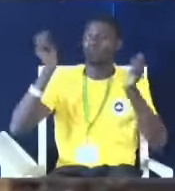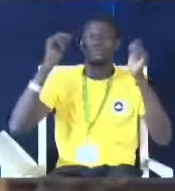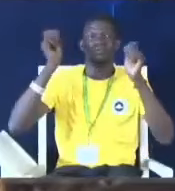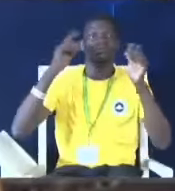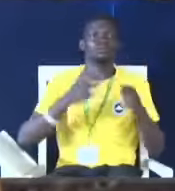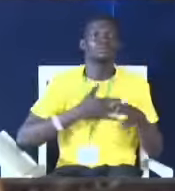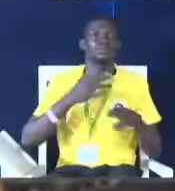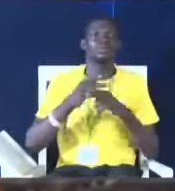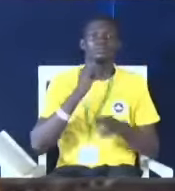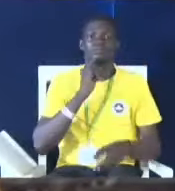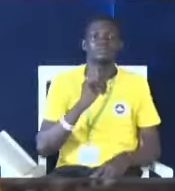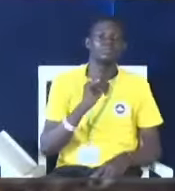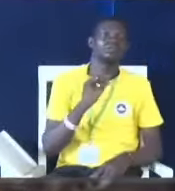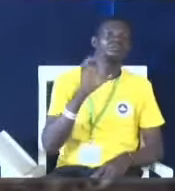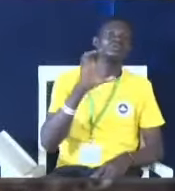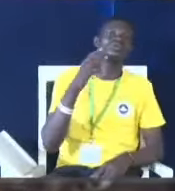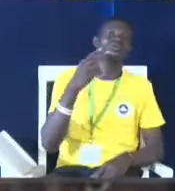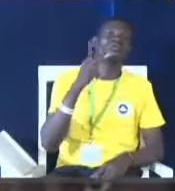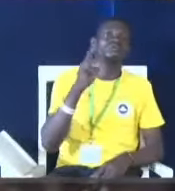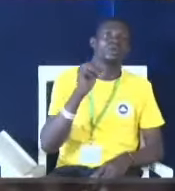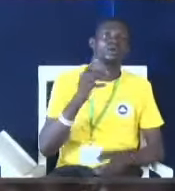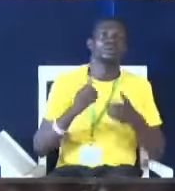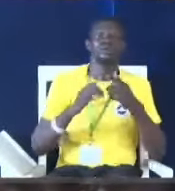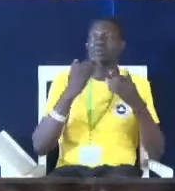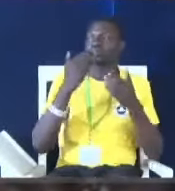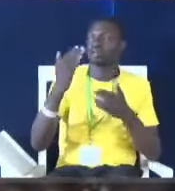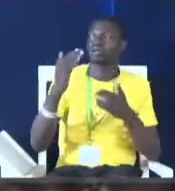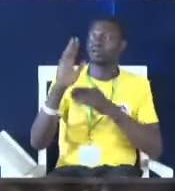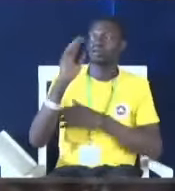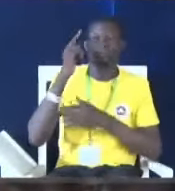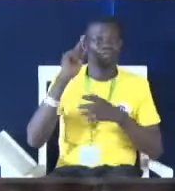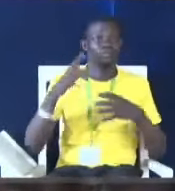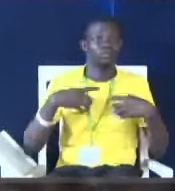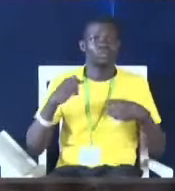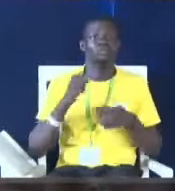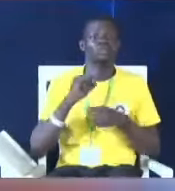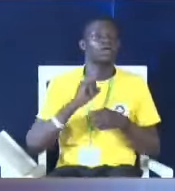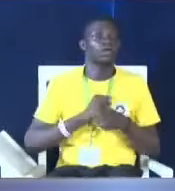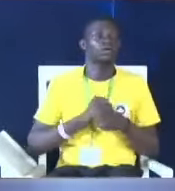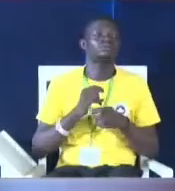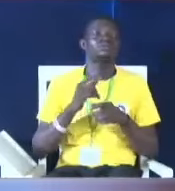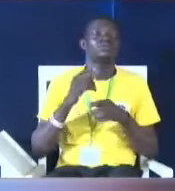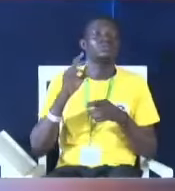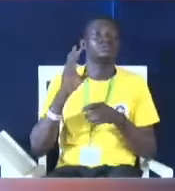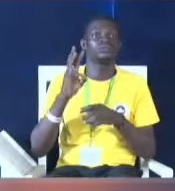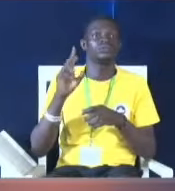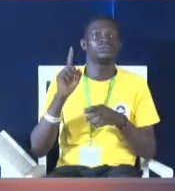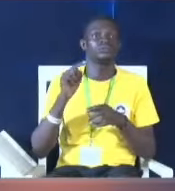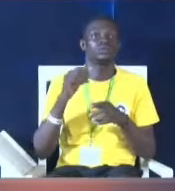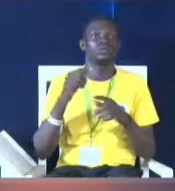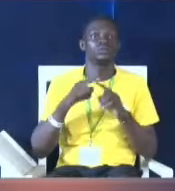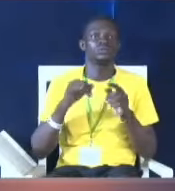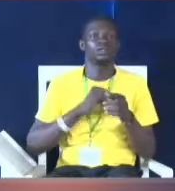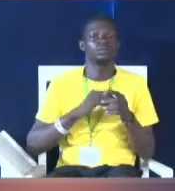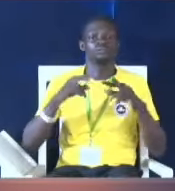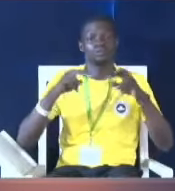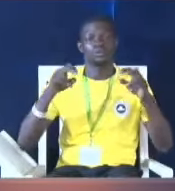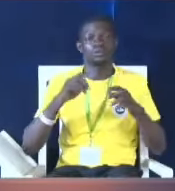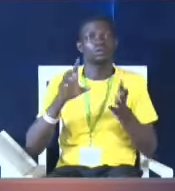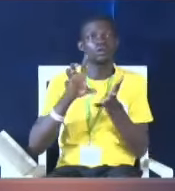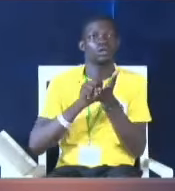My name is Kenechukwu Osuji, and I want to give God glory for healing. I'm 26 years of age, but I've been diagnosed with